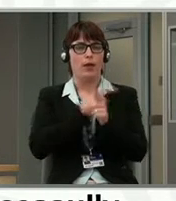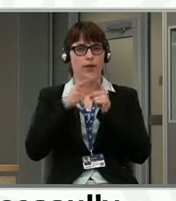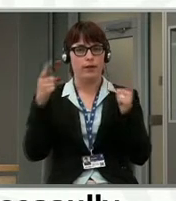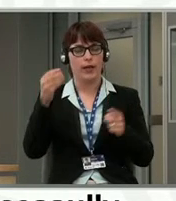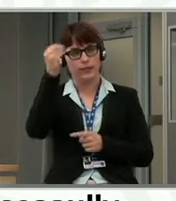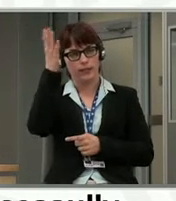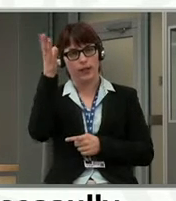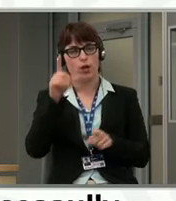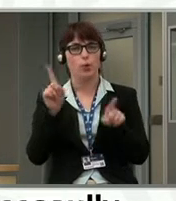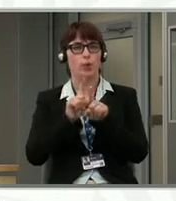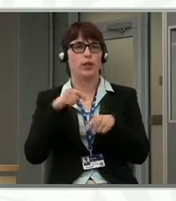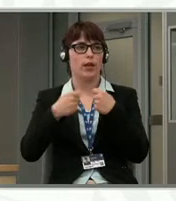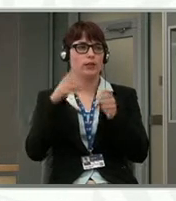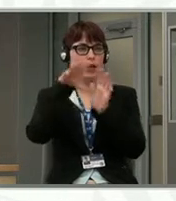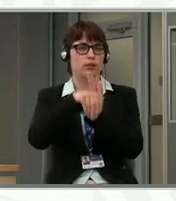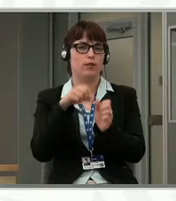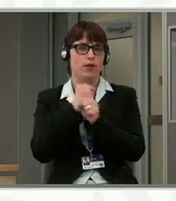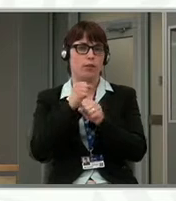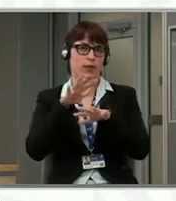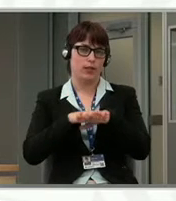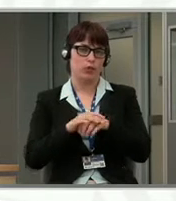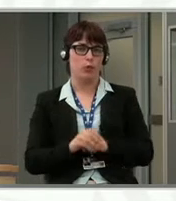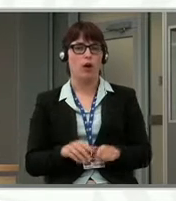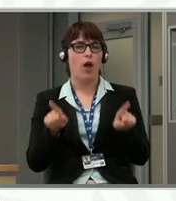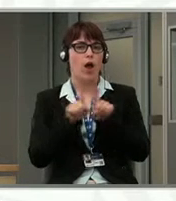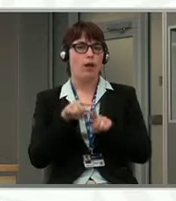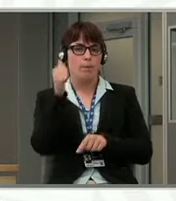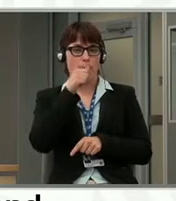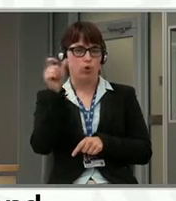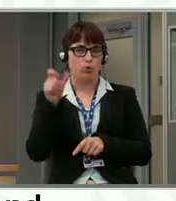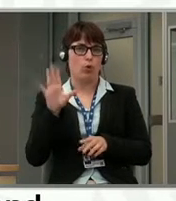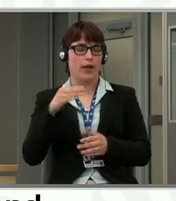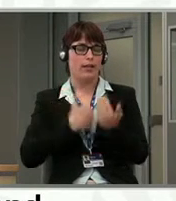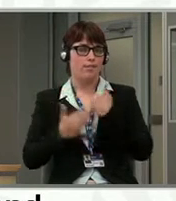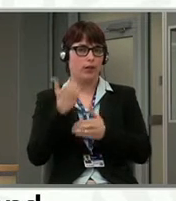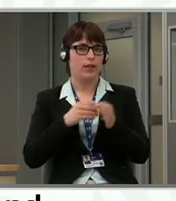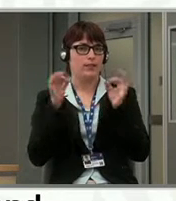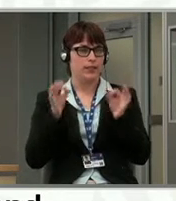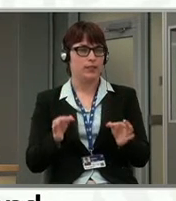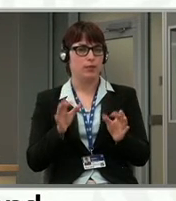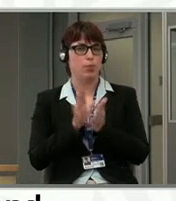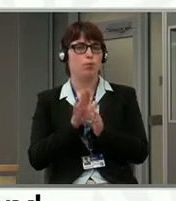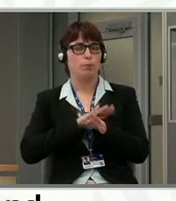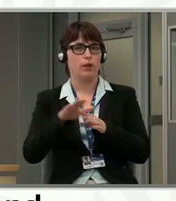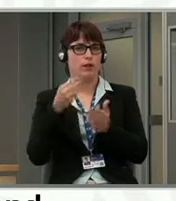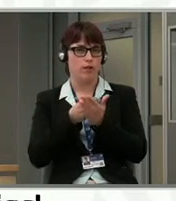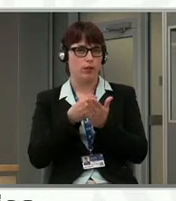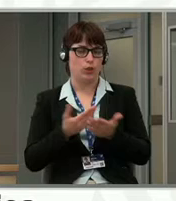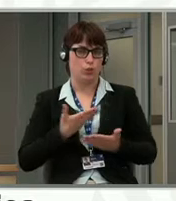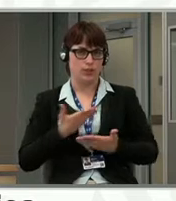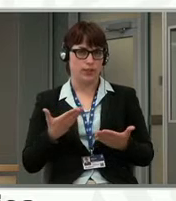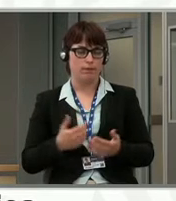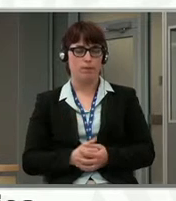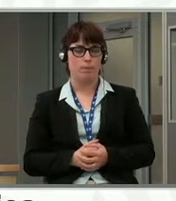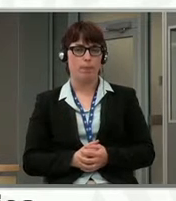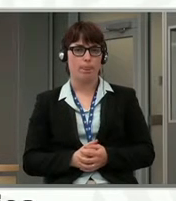and sustainable education and employment of persons with disabilities, as well as